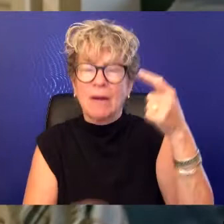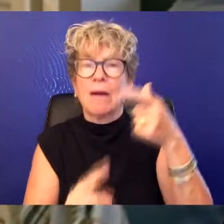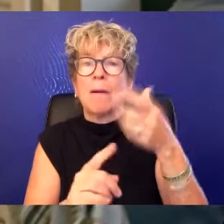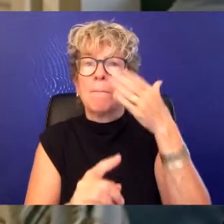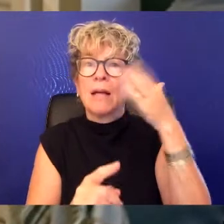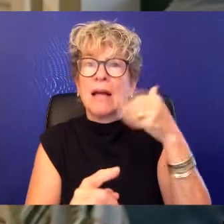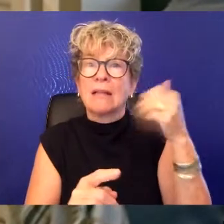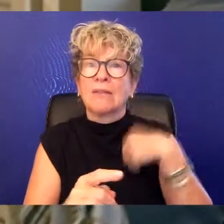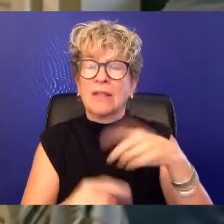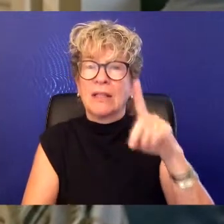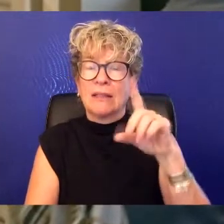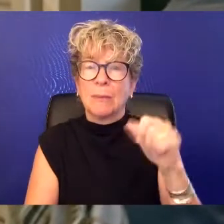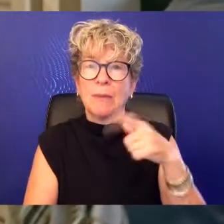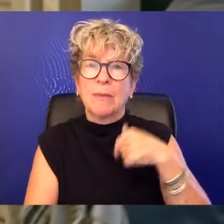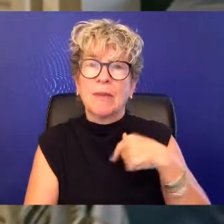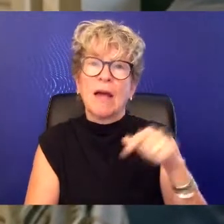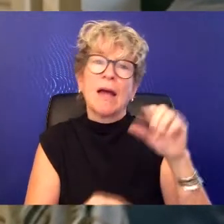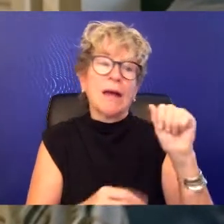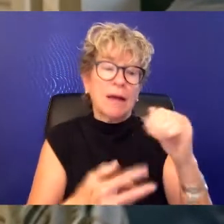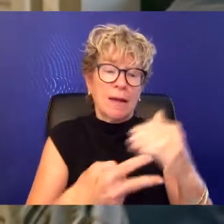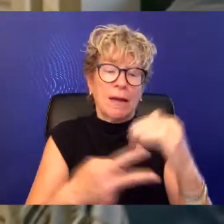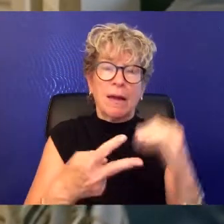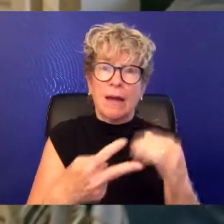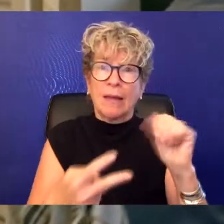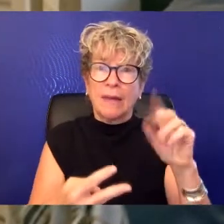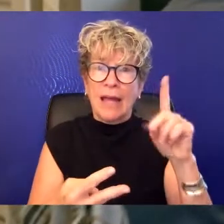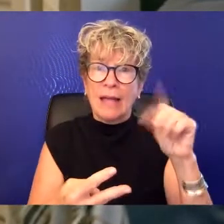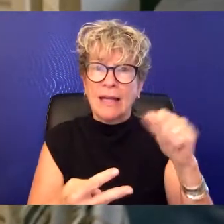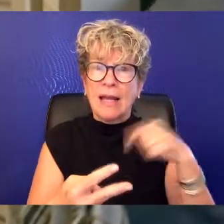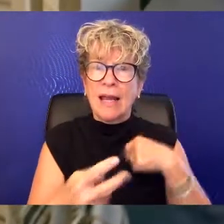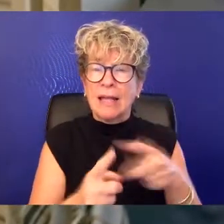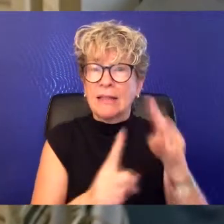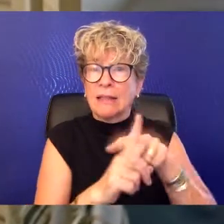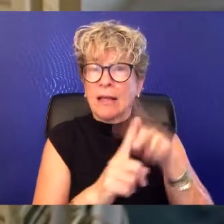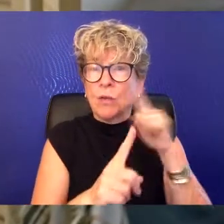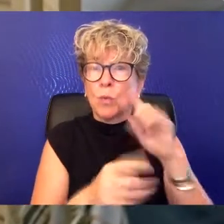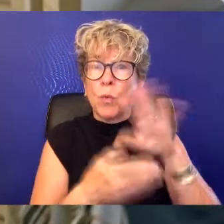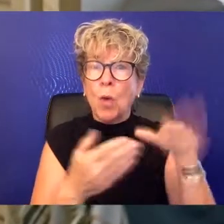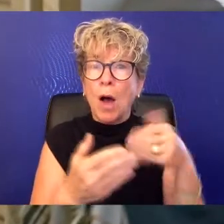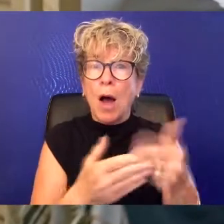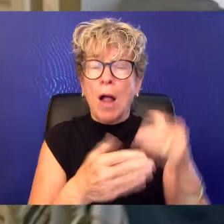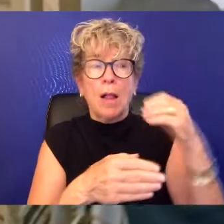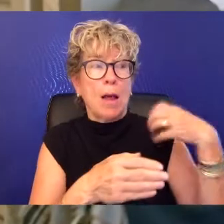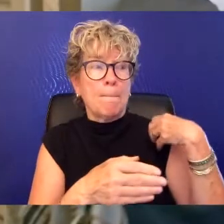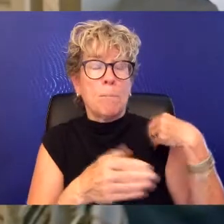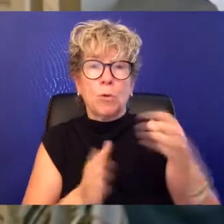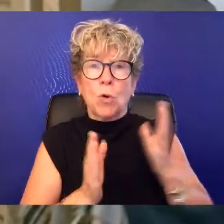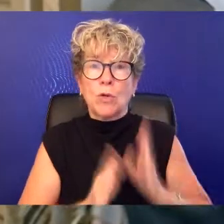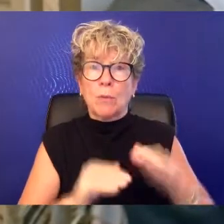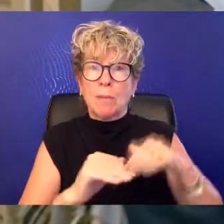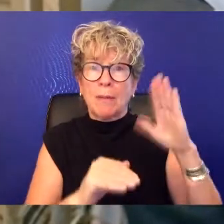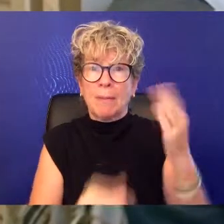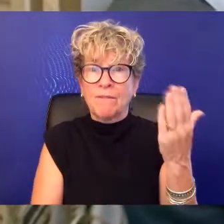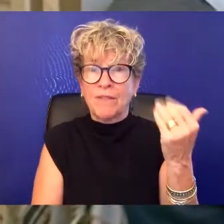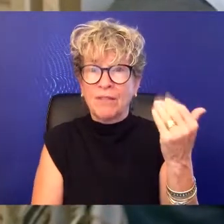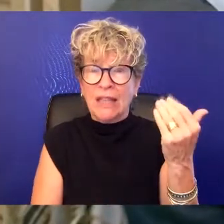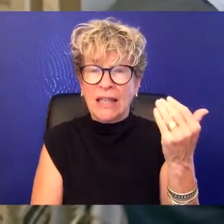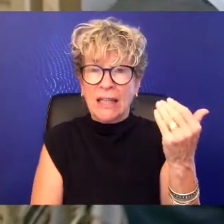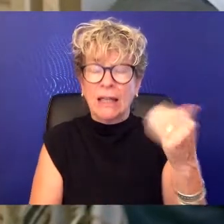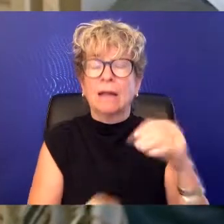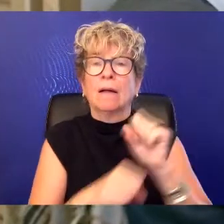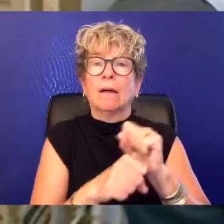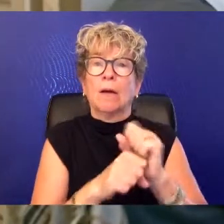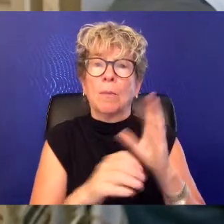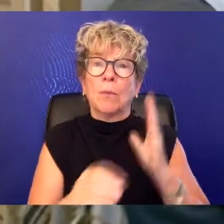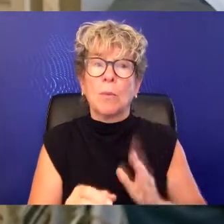all private and government employers with a minimum of 15 employees and prohibits discrimination in employment, state